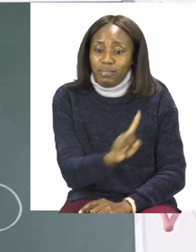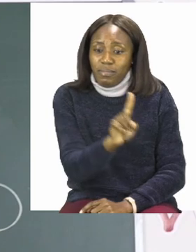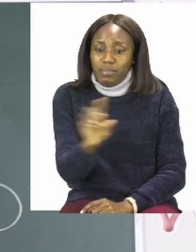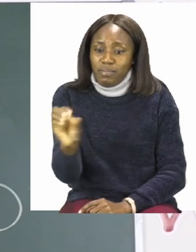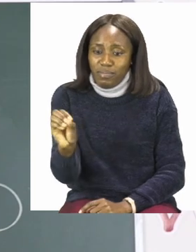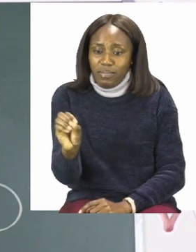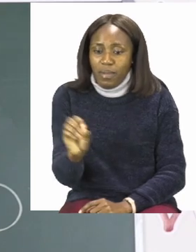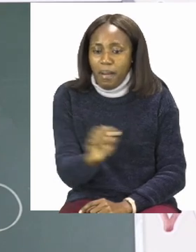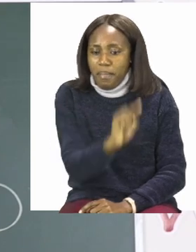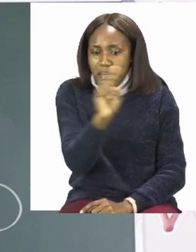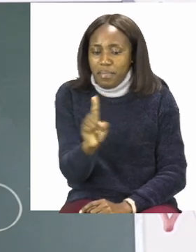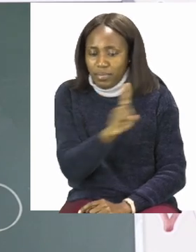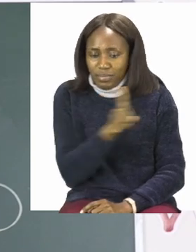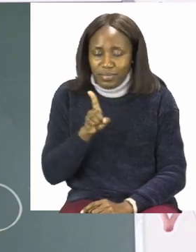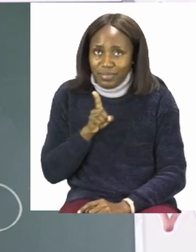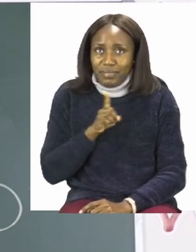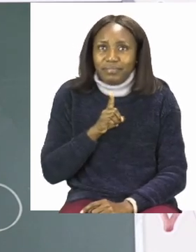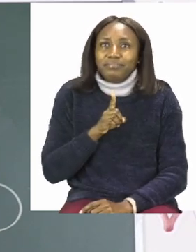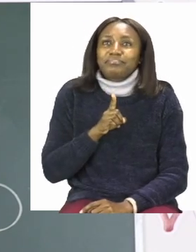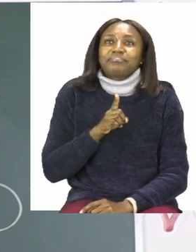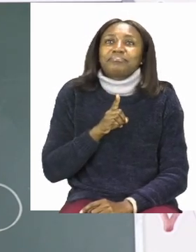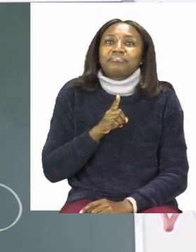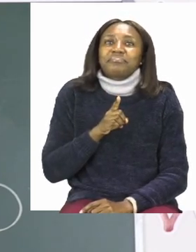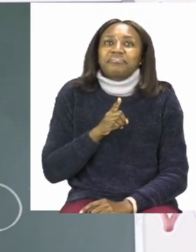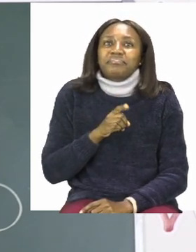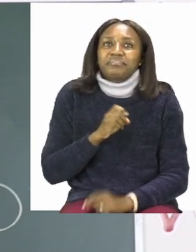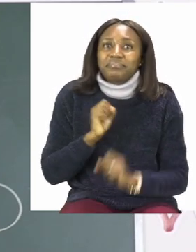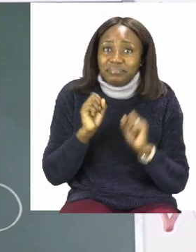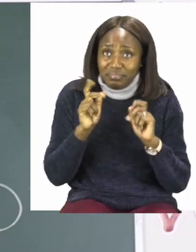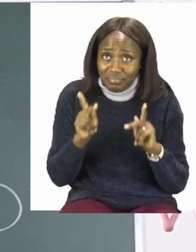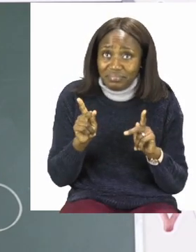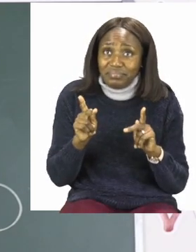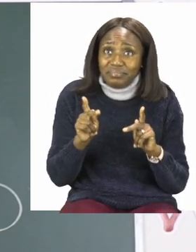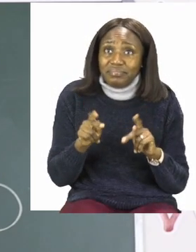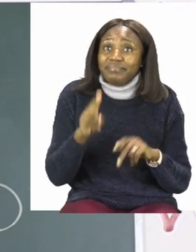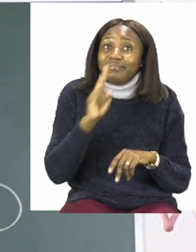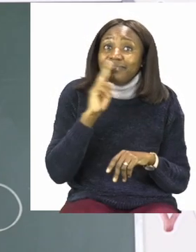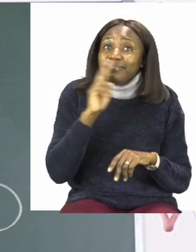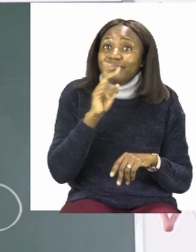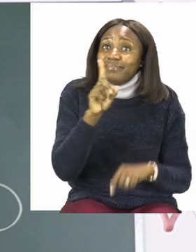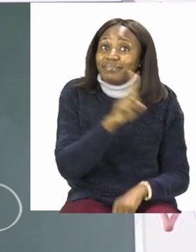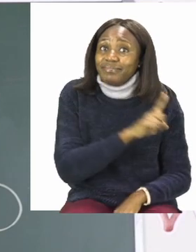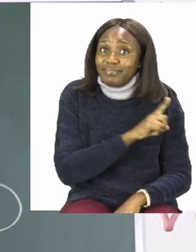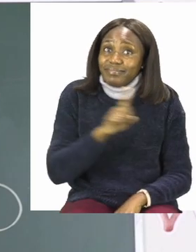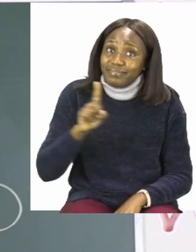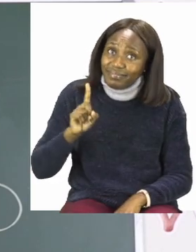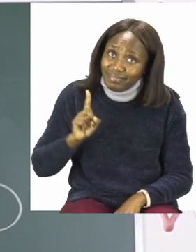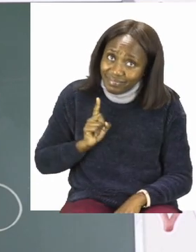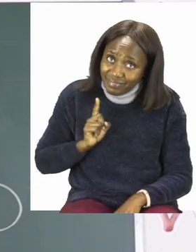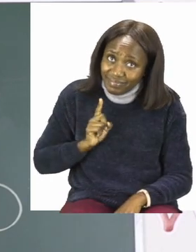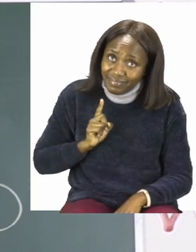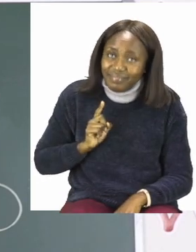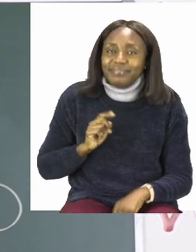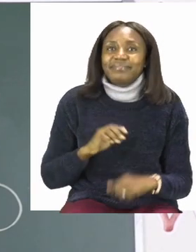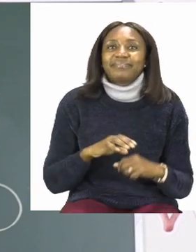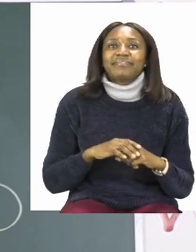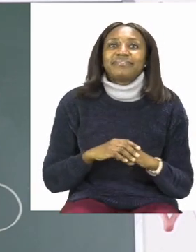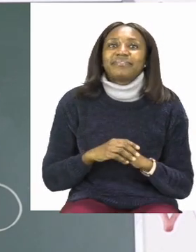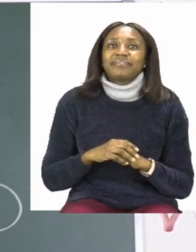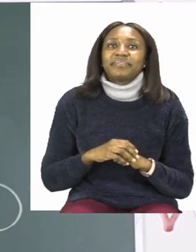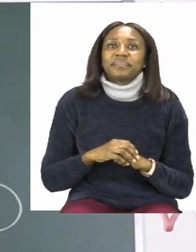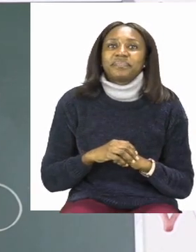10, 11. So our answer boys and girls is 11.